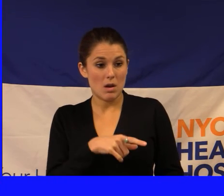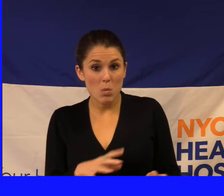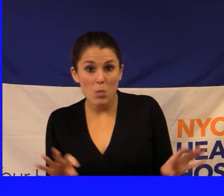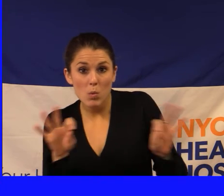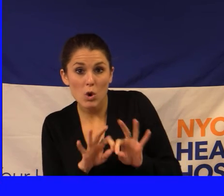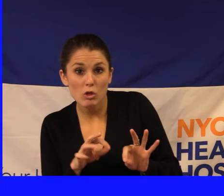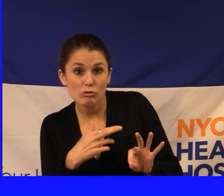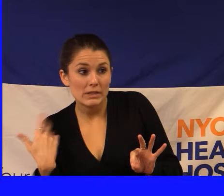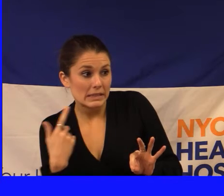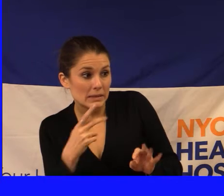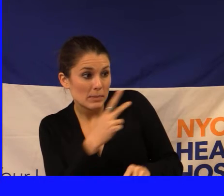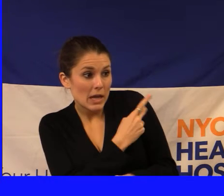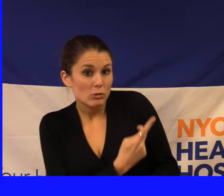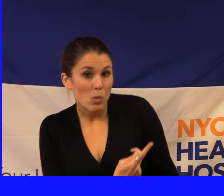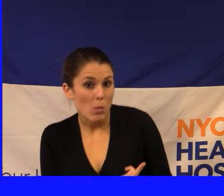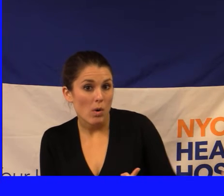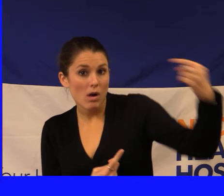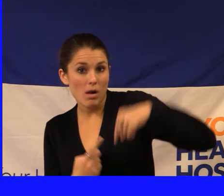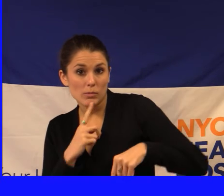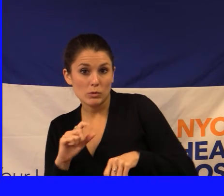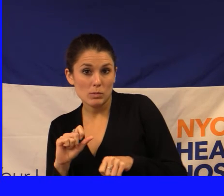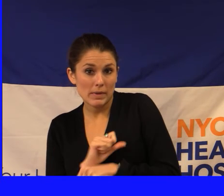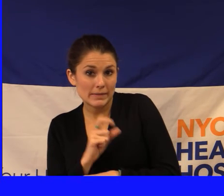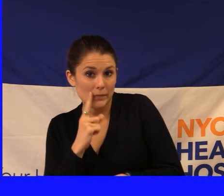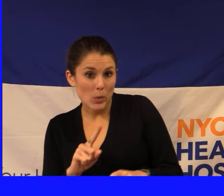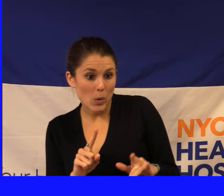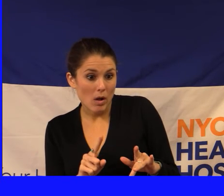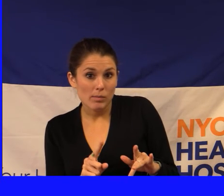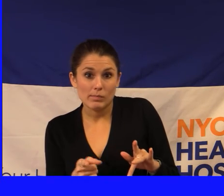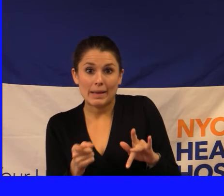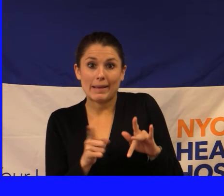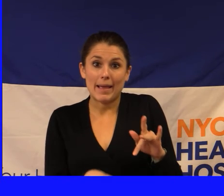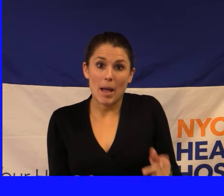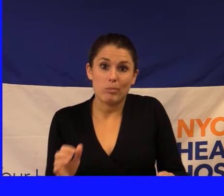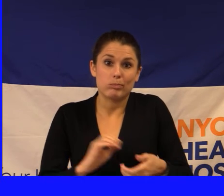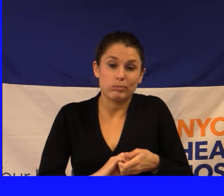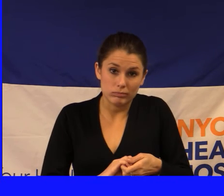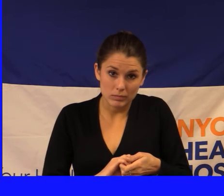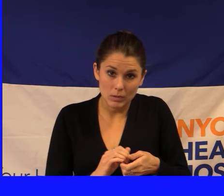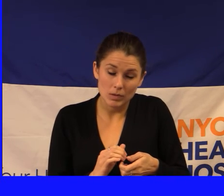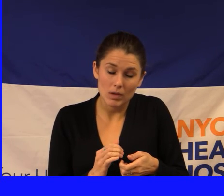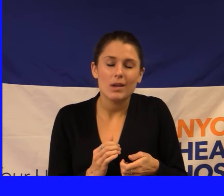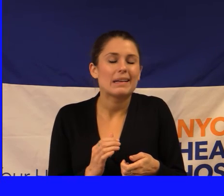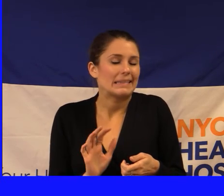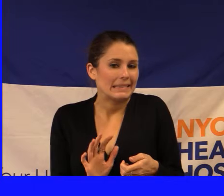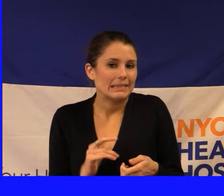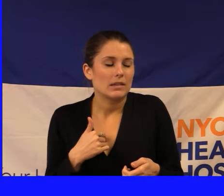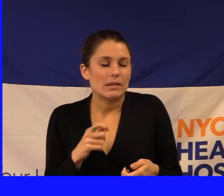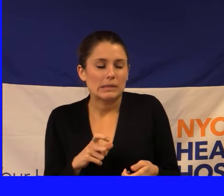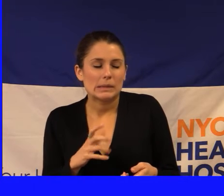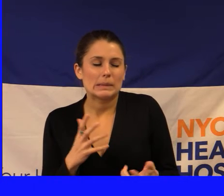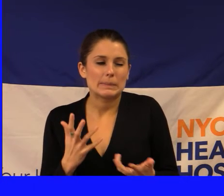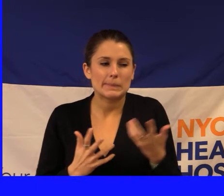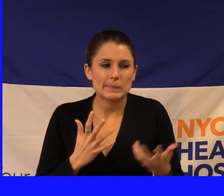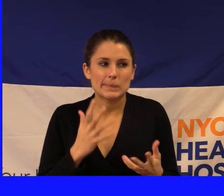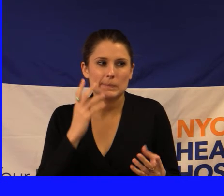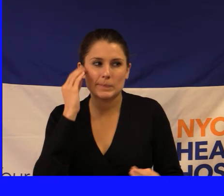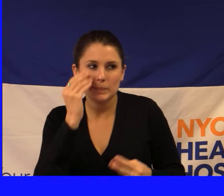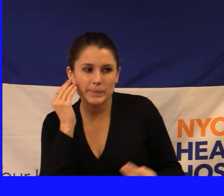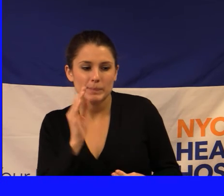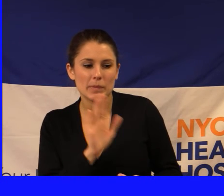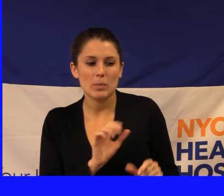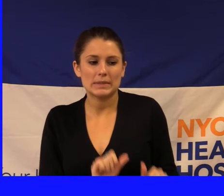come in to close that gap. I mean, I have to weigh, what it means, what their potential exposure